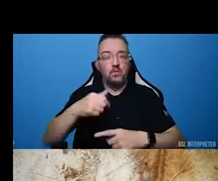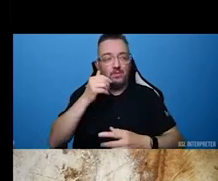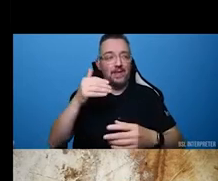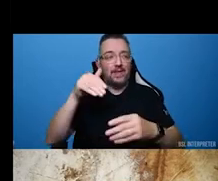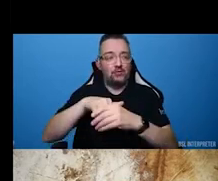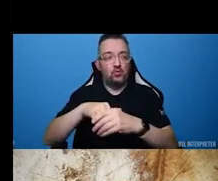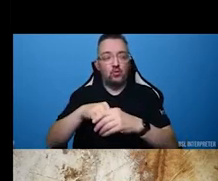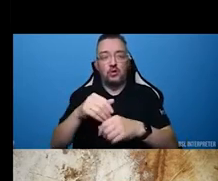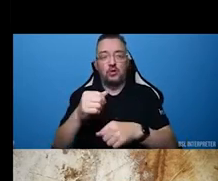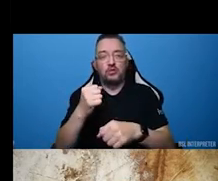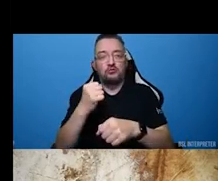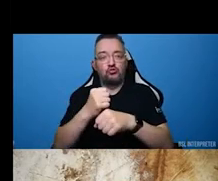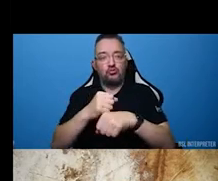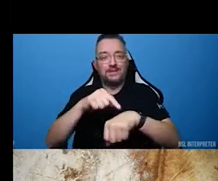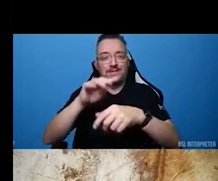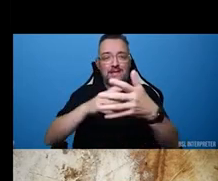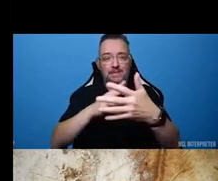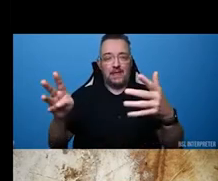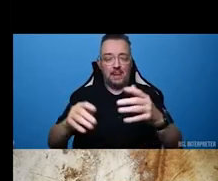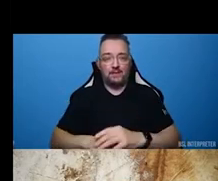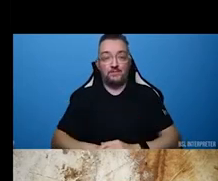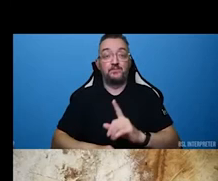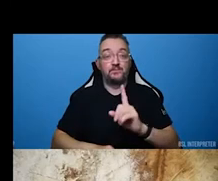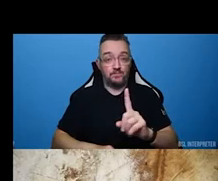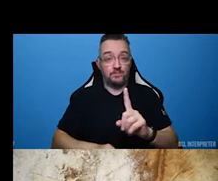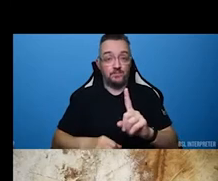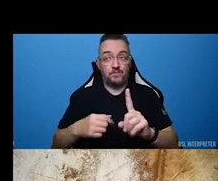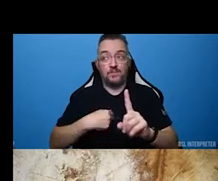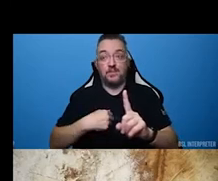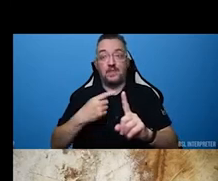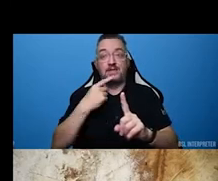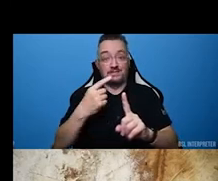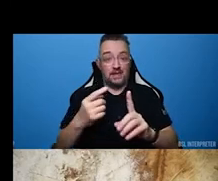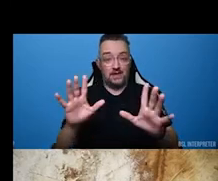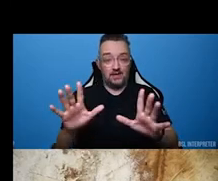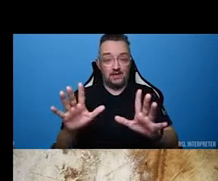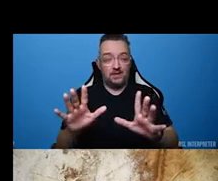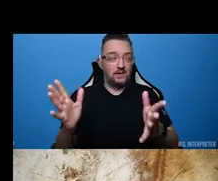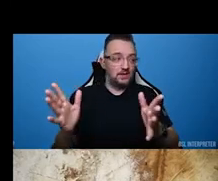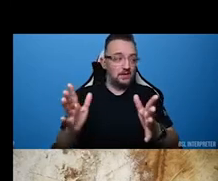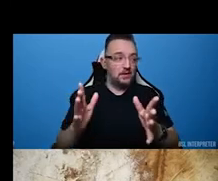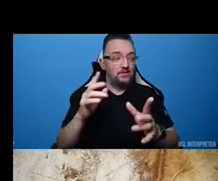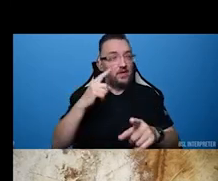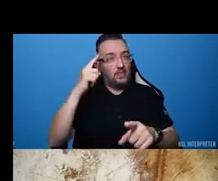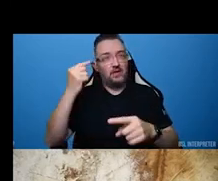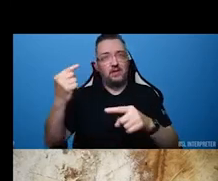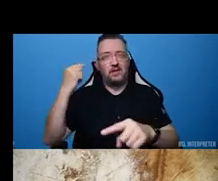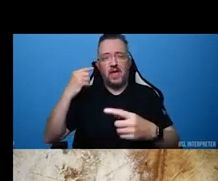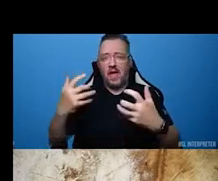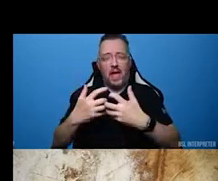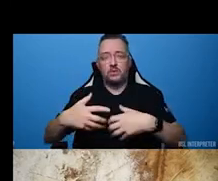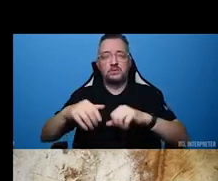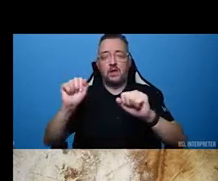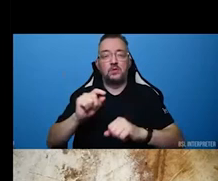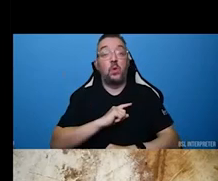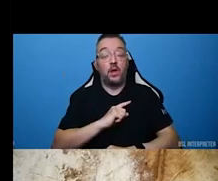geological timescale. But with that said, it's easy to forget that how this came about was through a